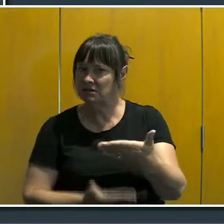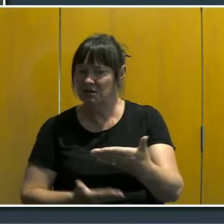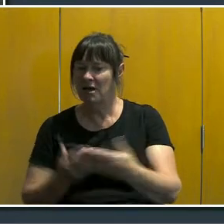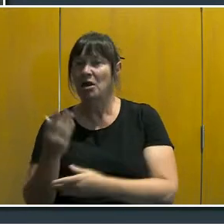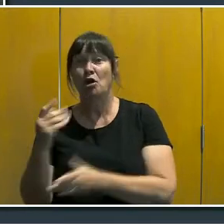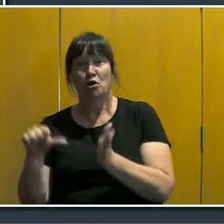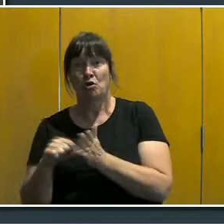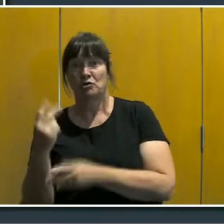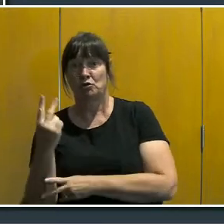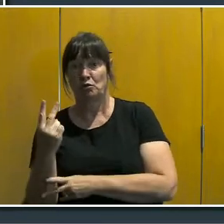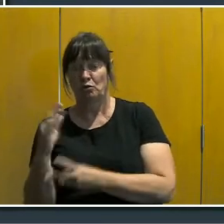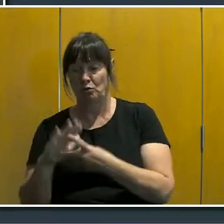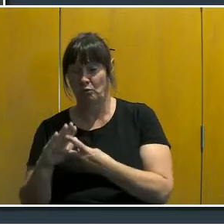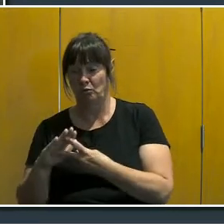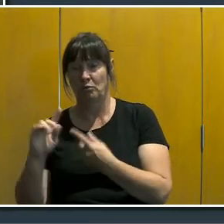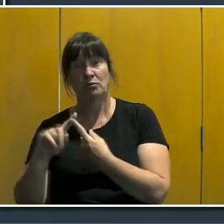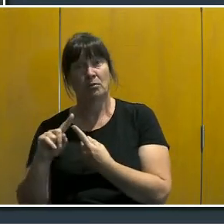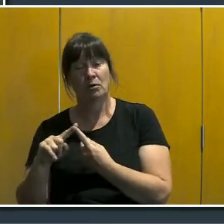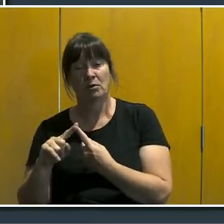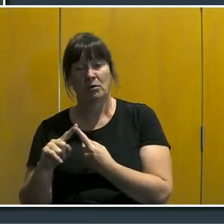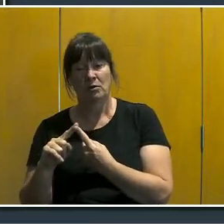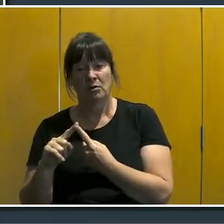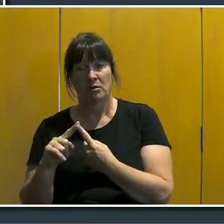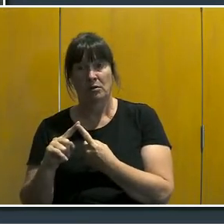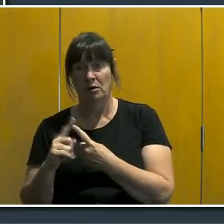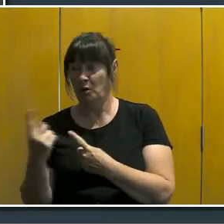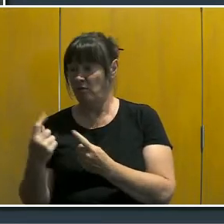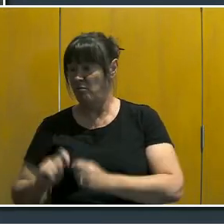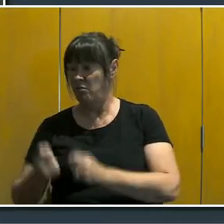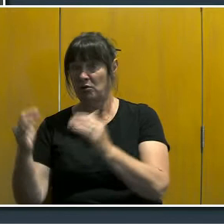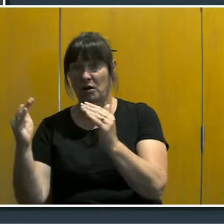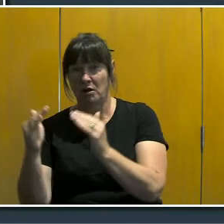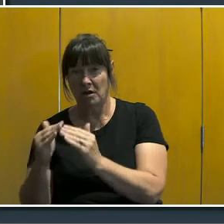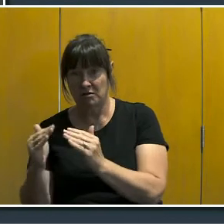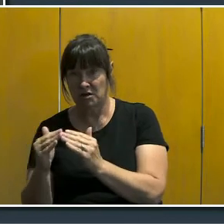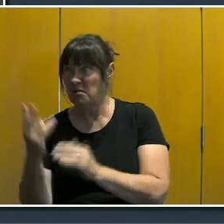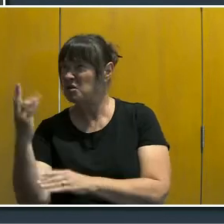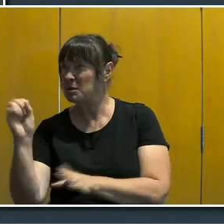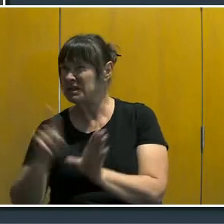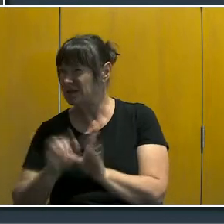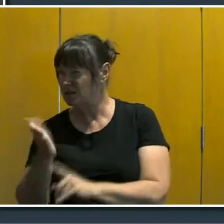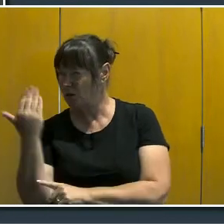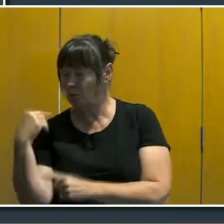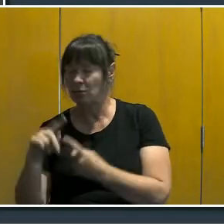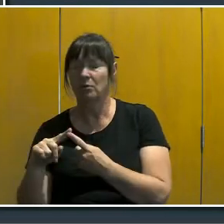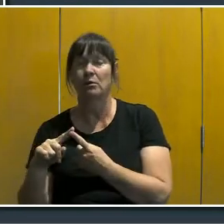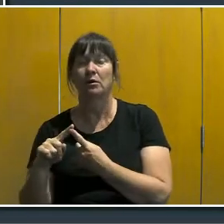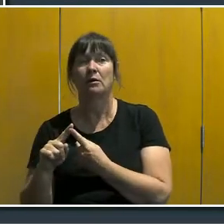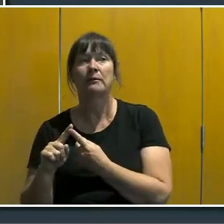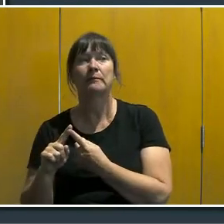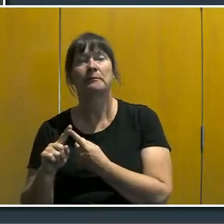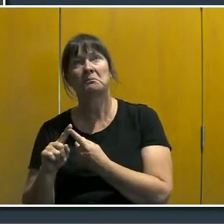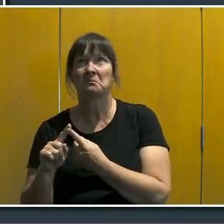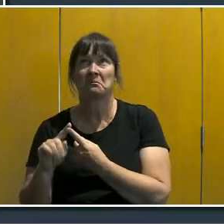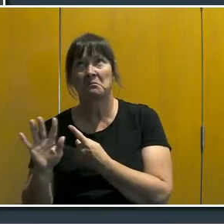parts. The first one is that when we built our house nearly 20 years ago, it started, I think, 18 years